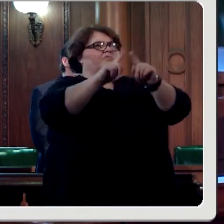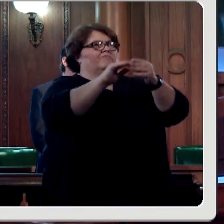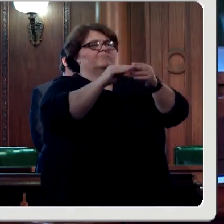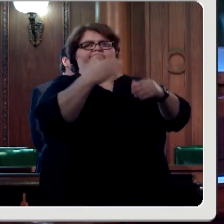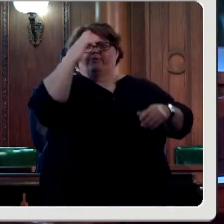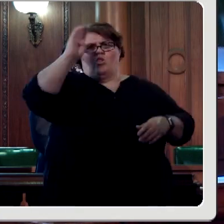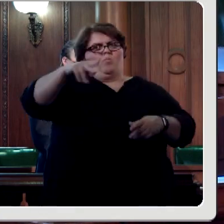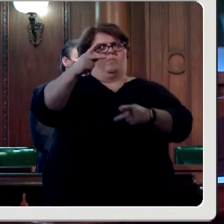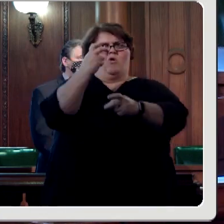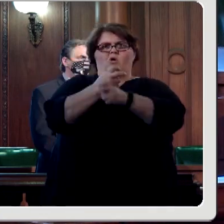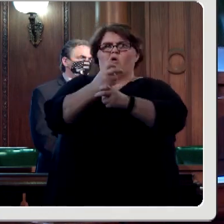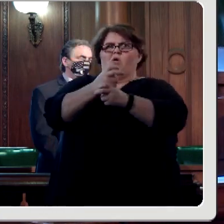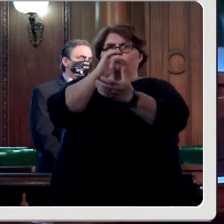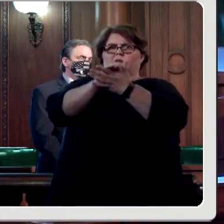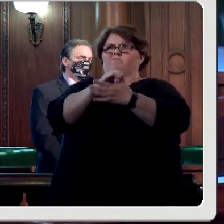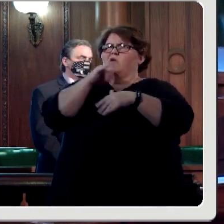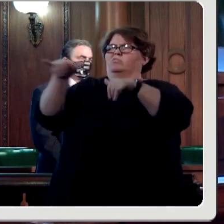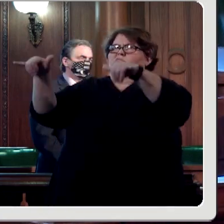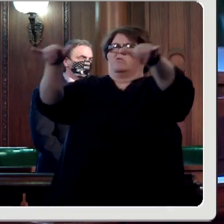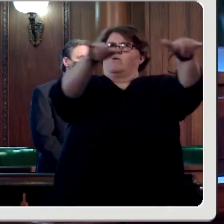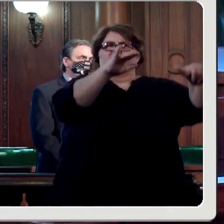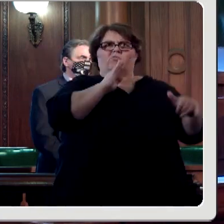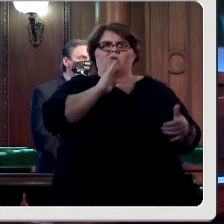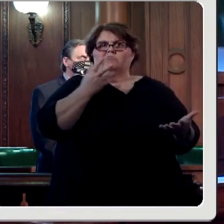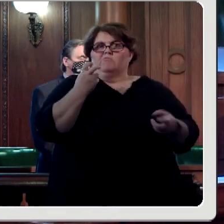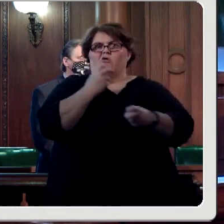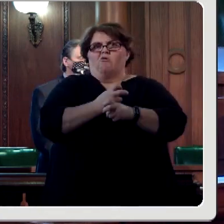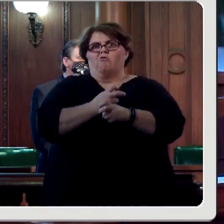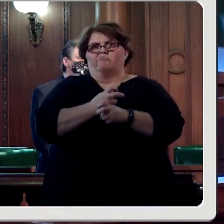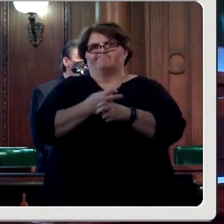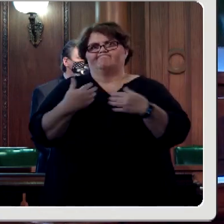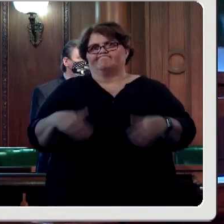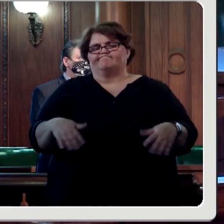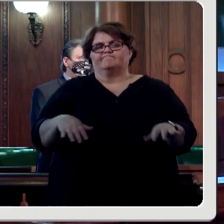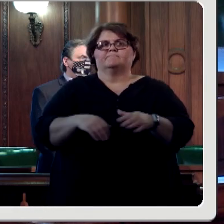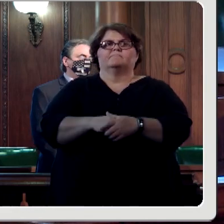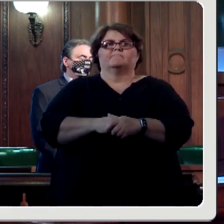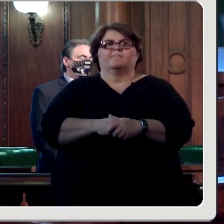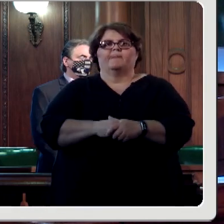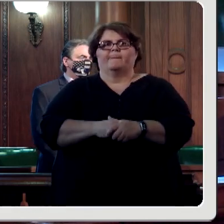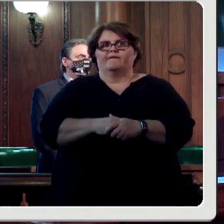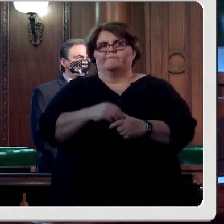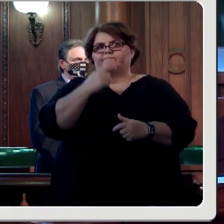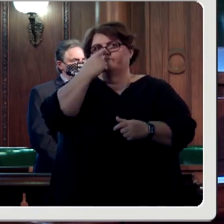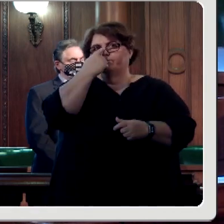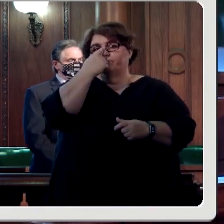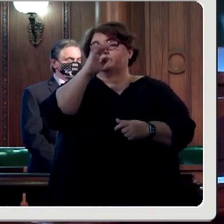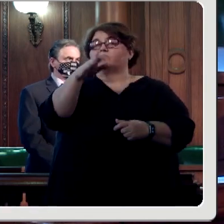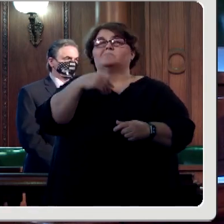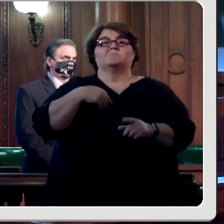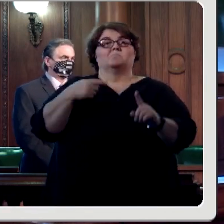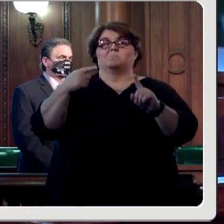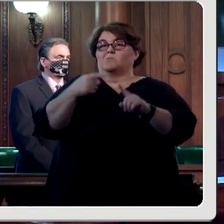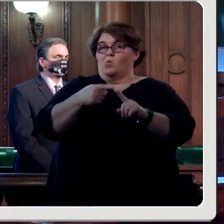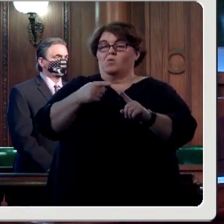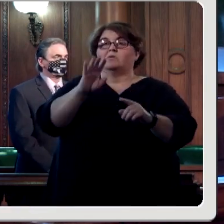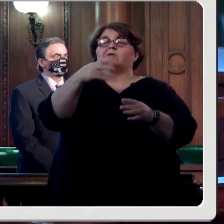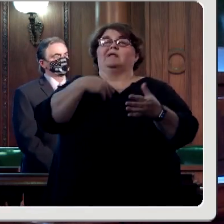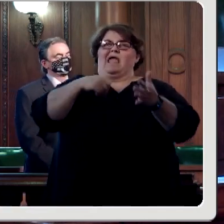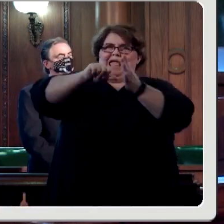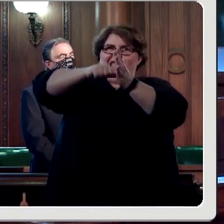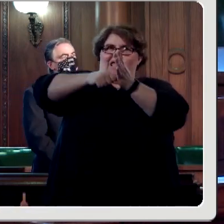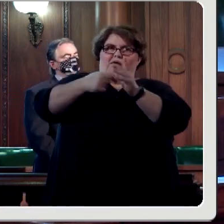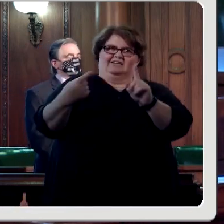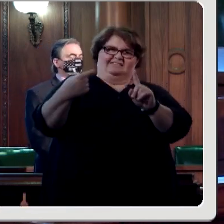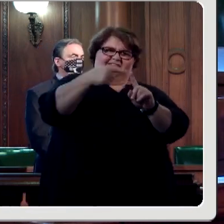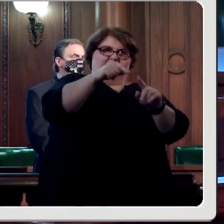I'll put it in a nutshell. Okay. So I believe that you should believe in science. The science is going to help us to understand